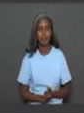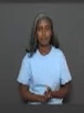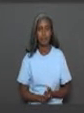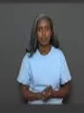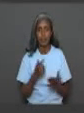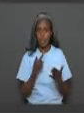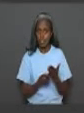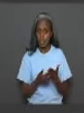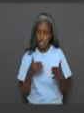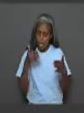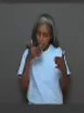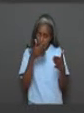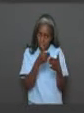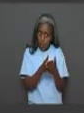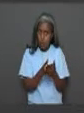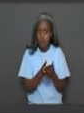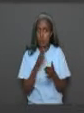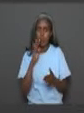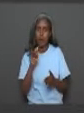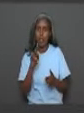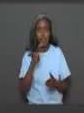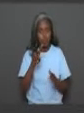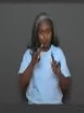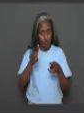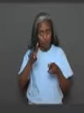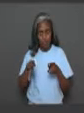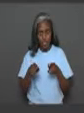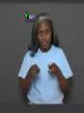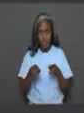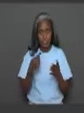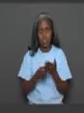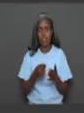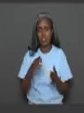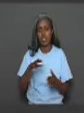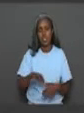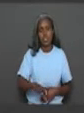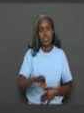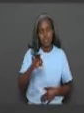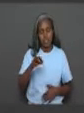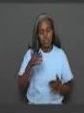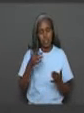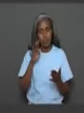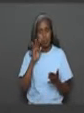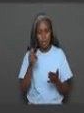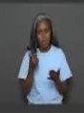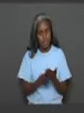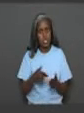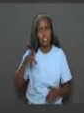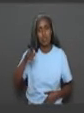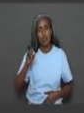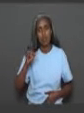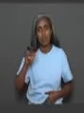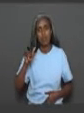It is enclosed by two curves that are described by these